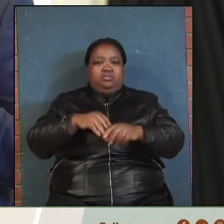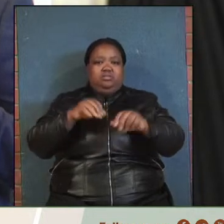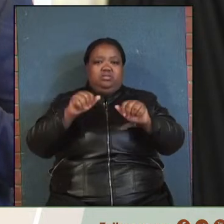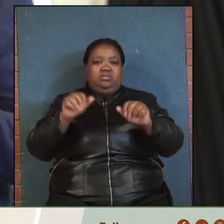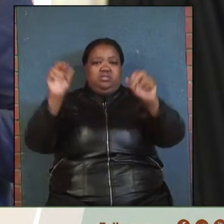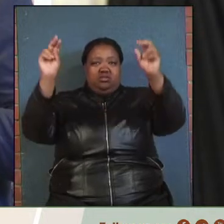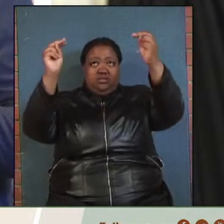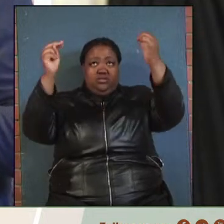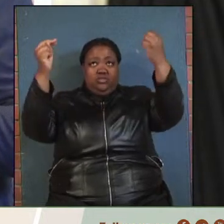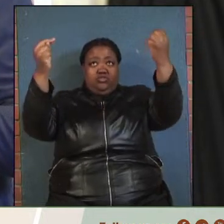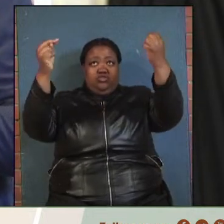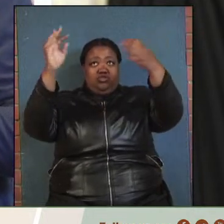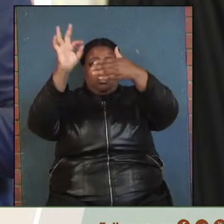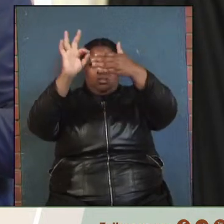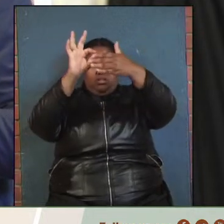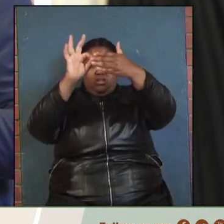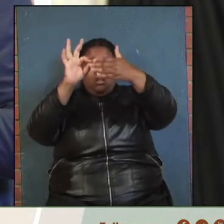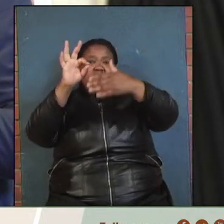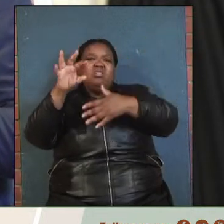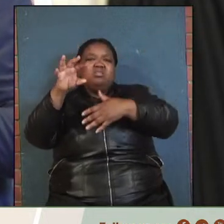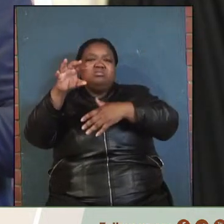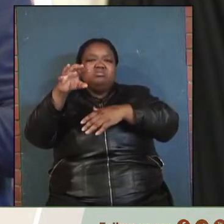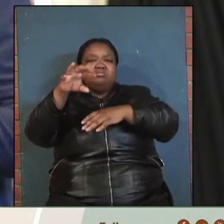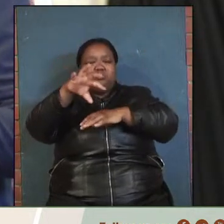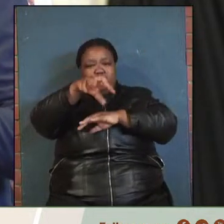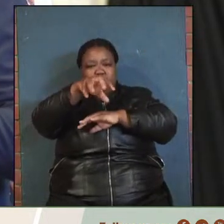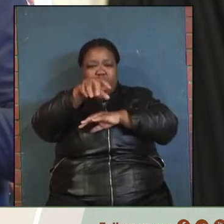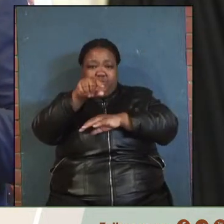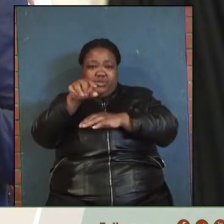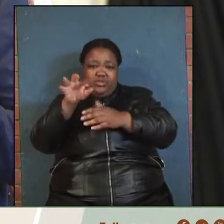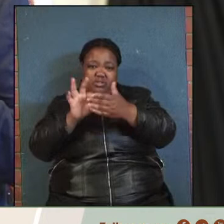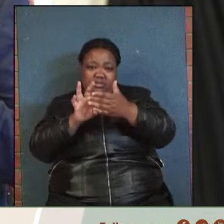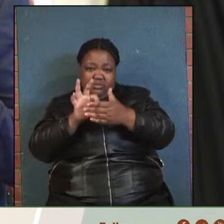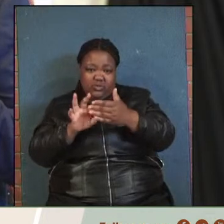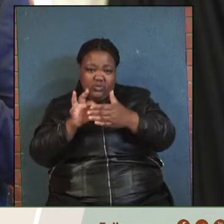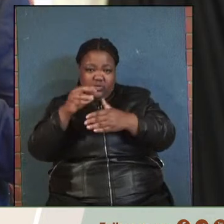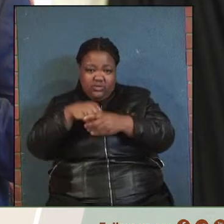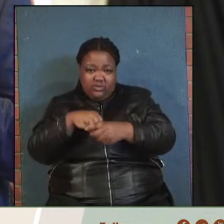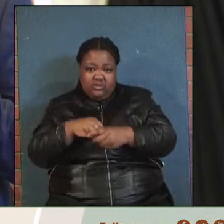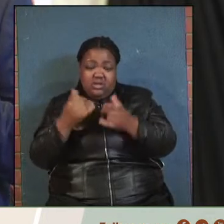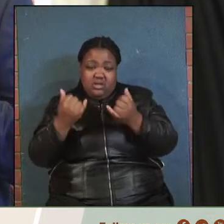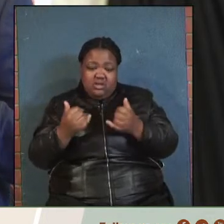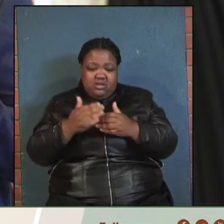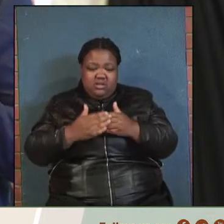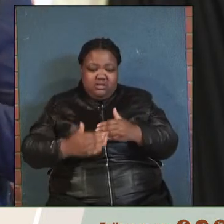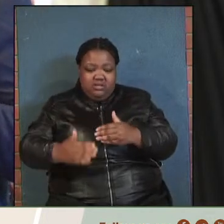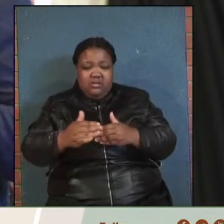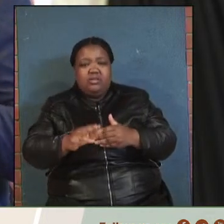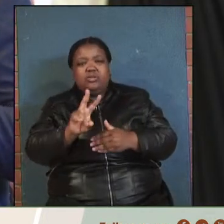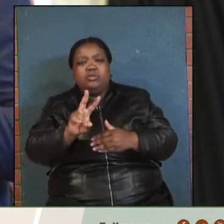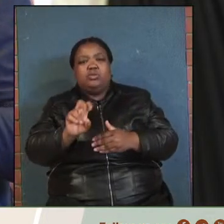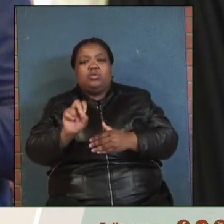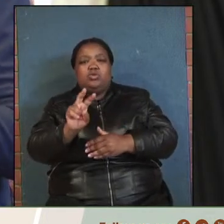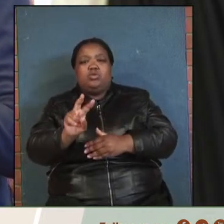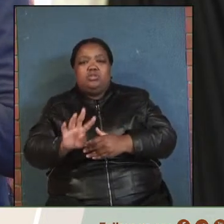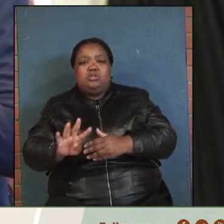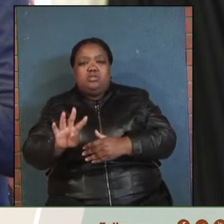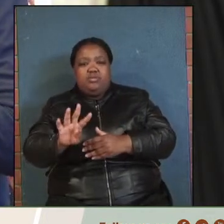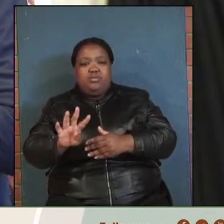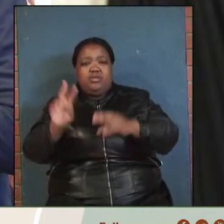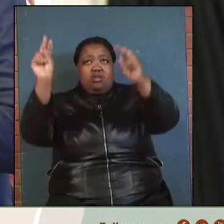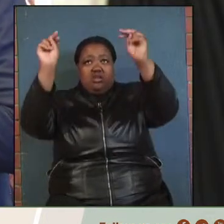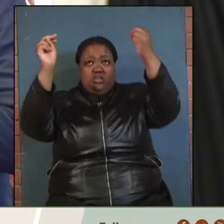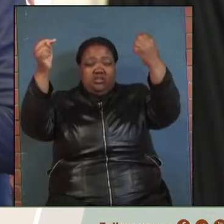national and provincial elections. Now, heading to 2024 national and provincial elections,